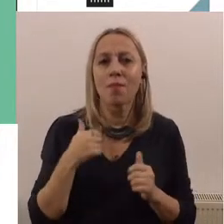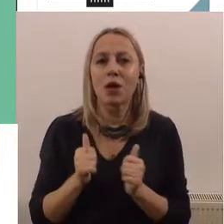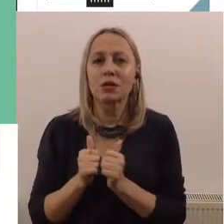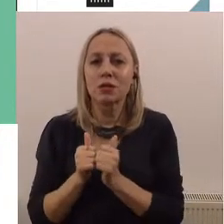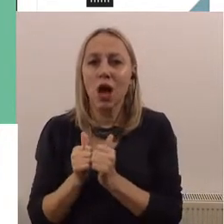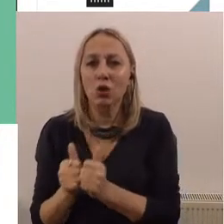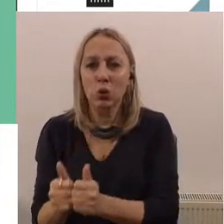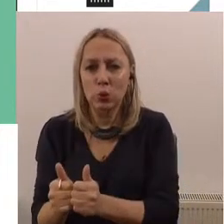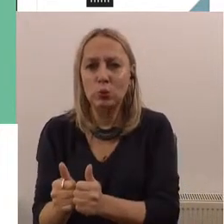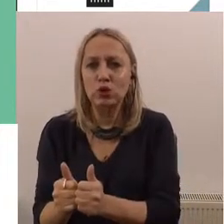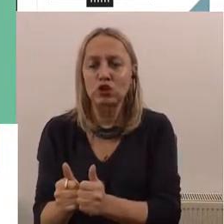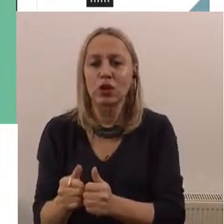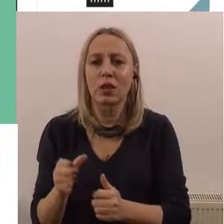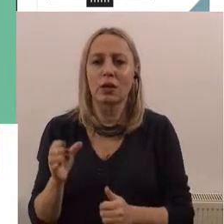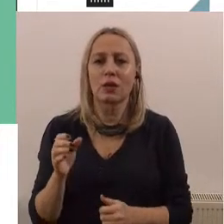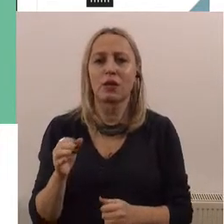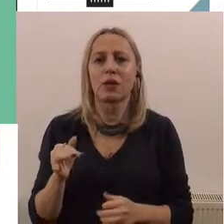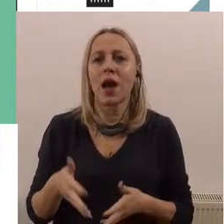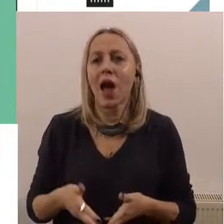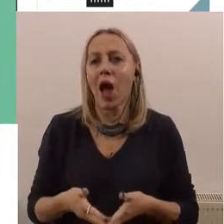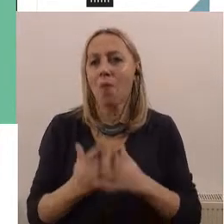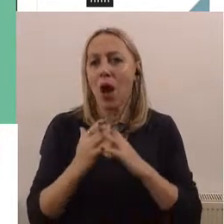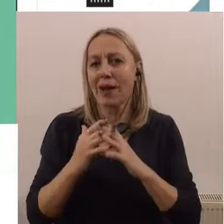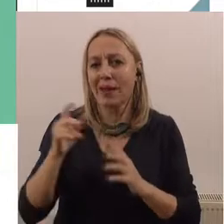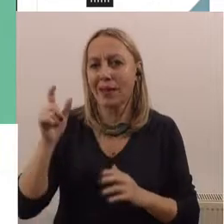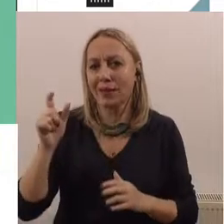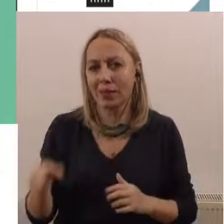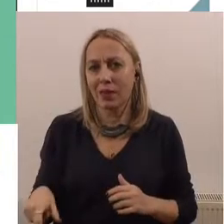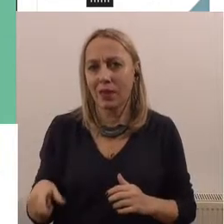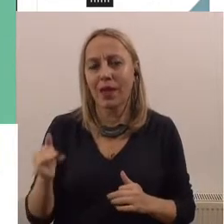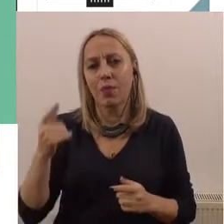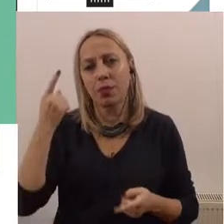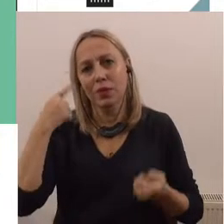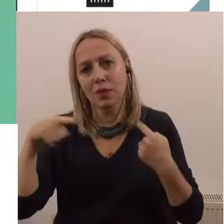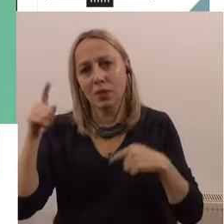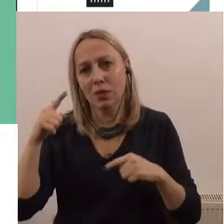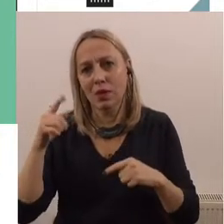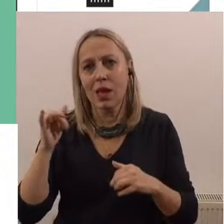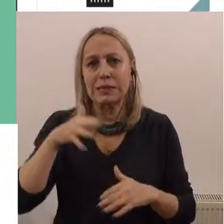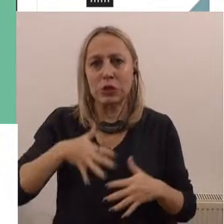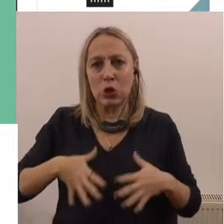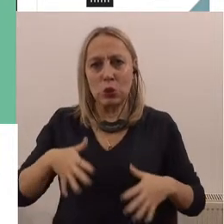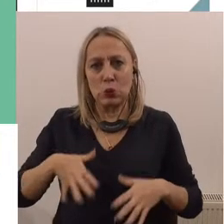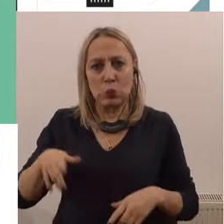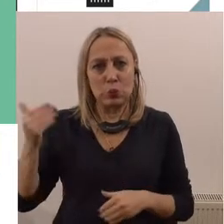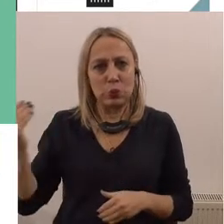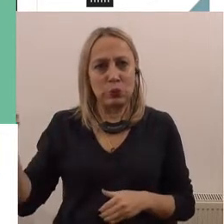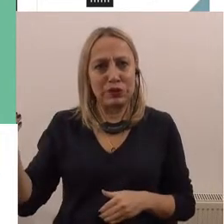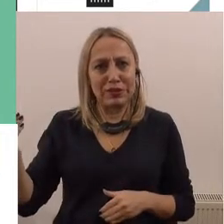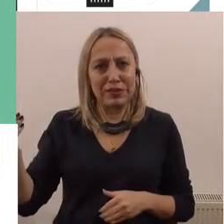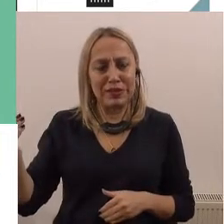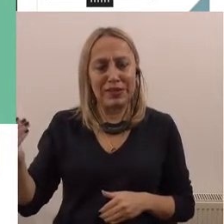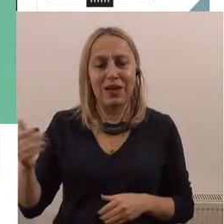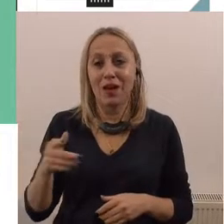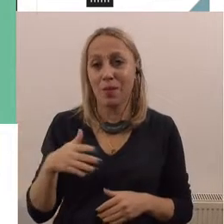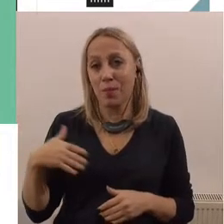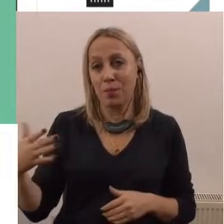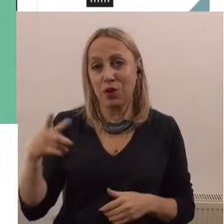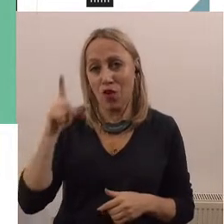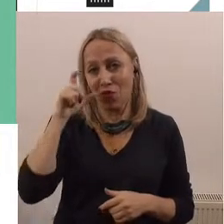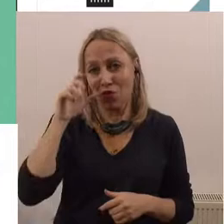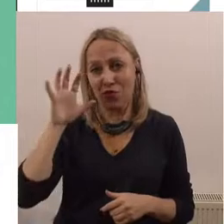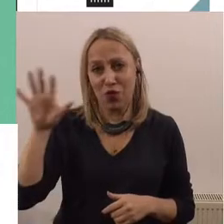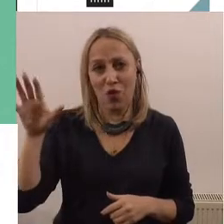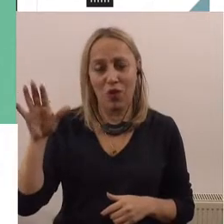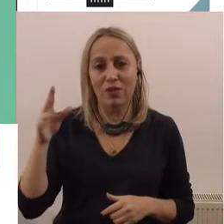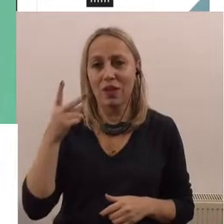architect Ewa Rutnicka. On the right side, on the right picture, you see there is